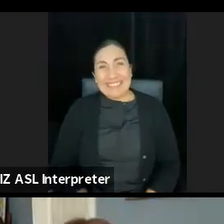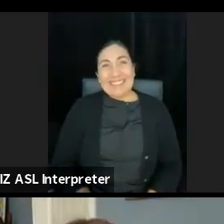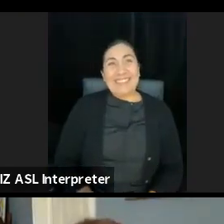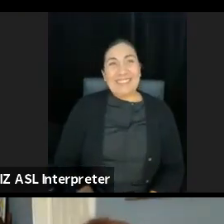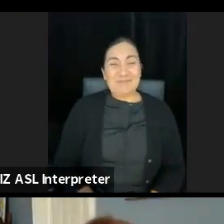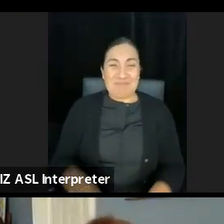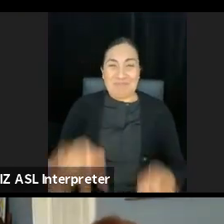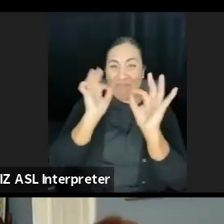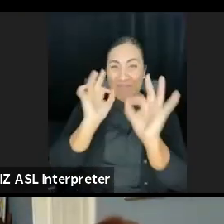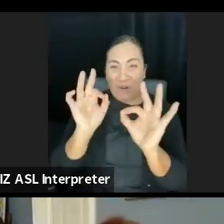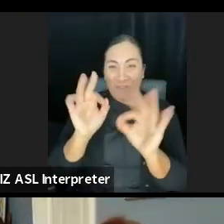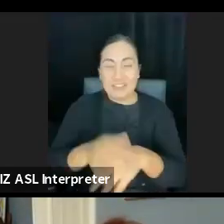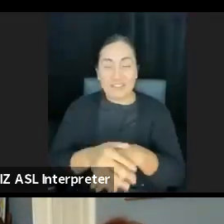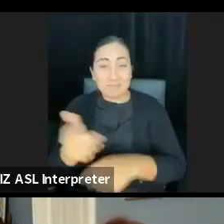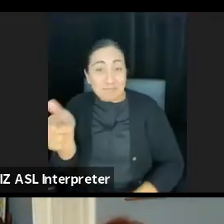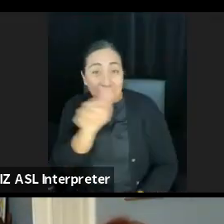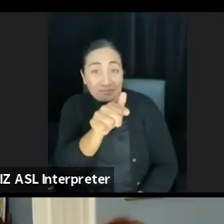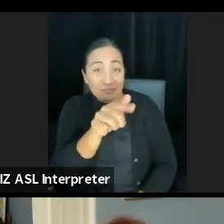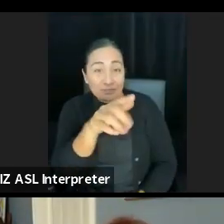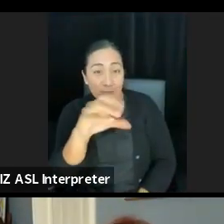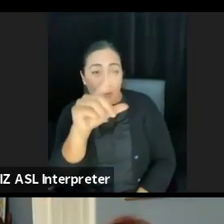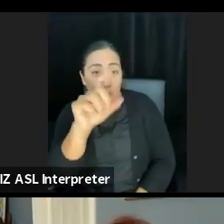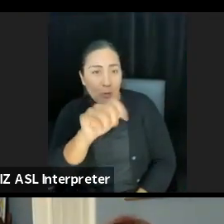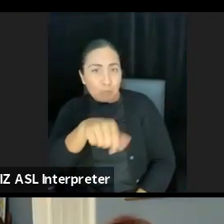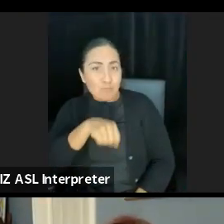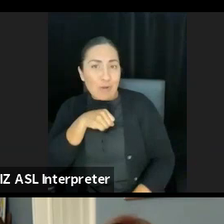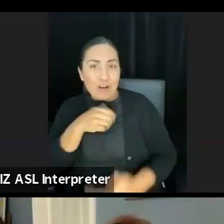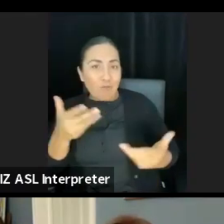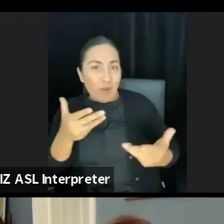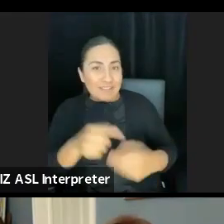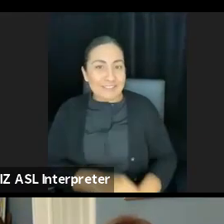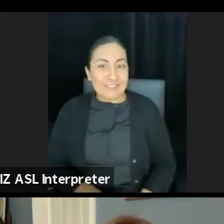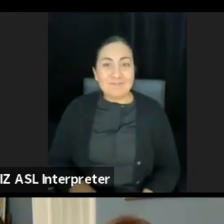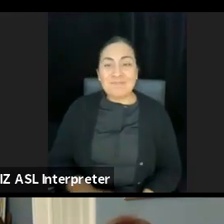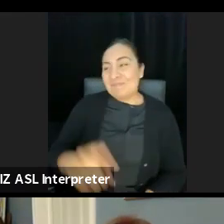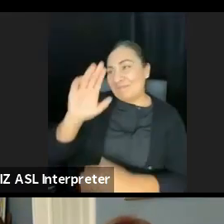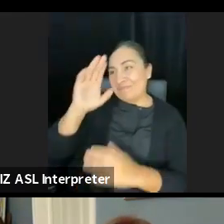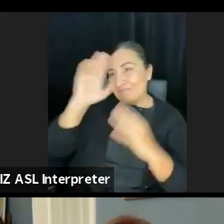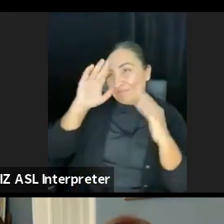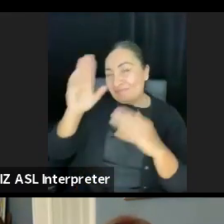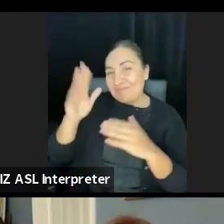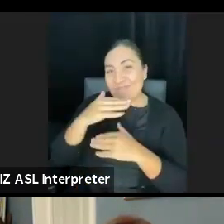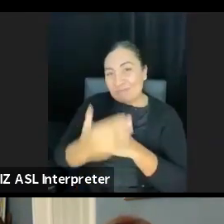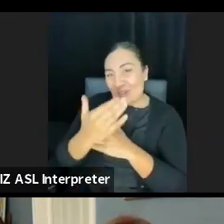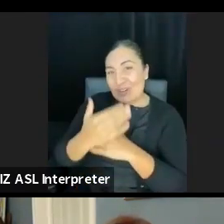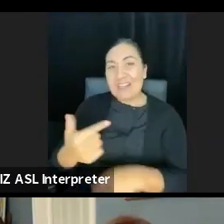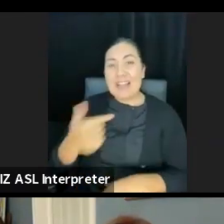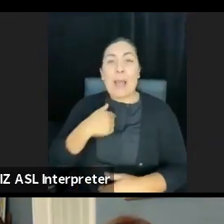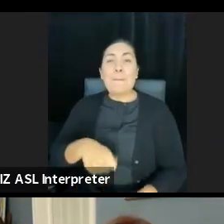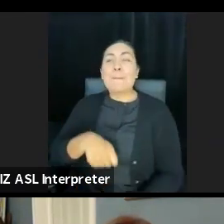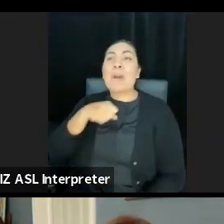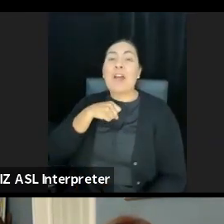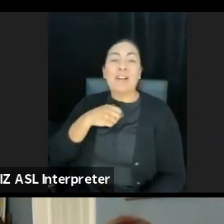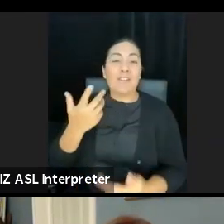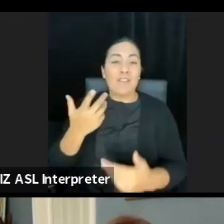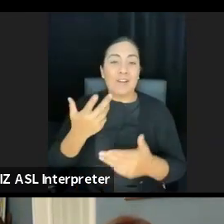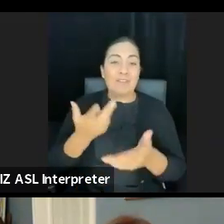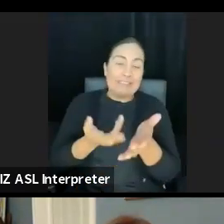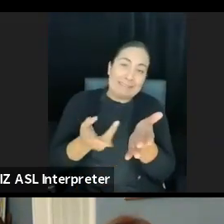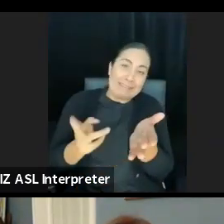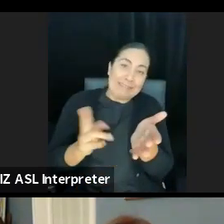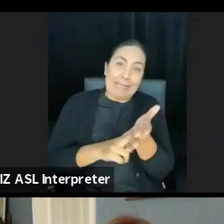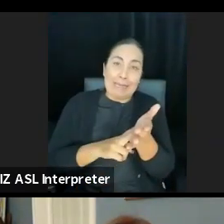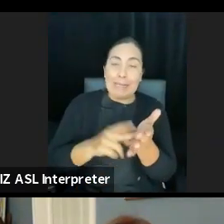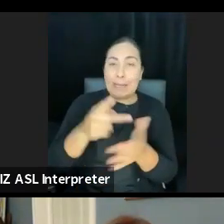Perfect. Cole, what are you proud of today? Ani, everybody, I am proud of signing the petition that I